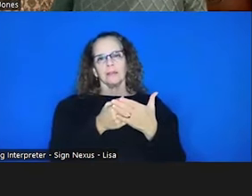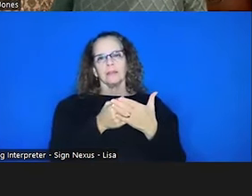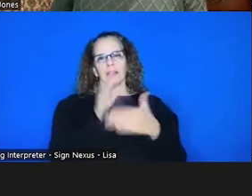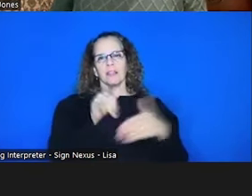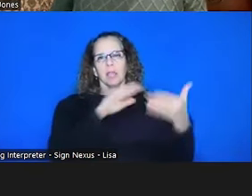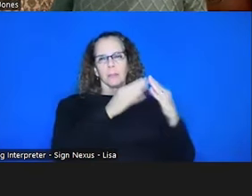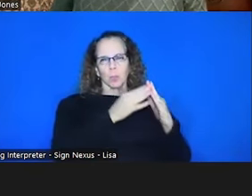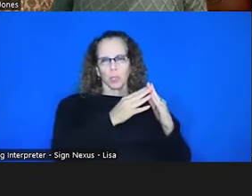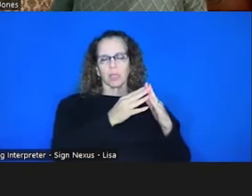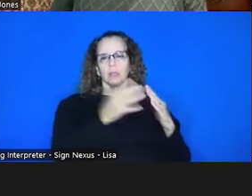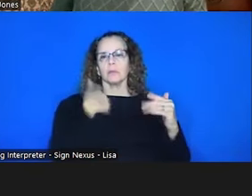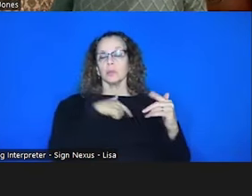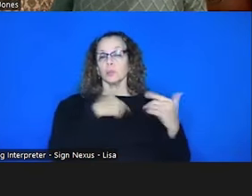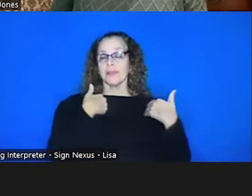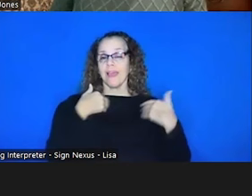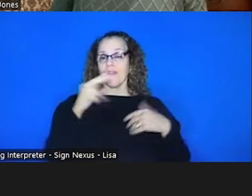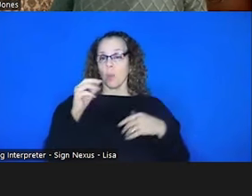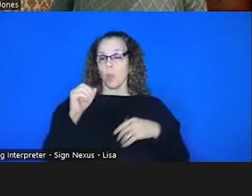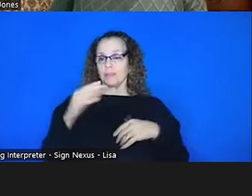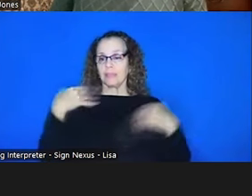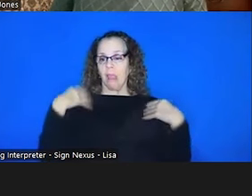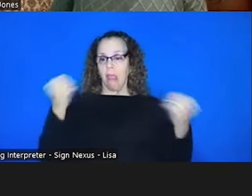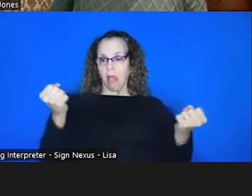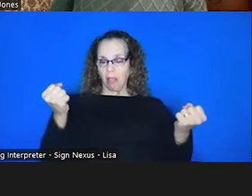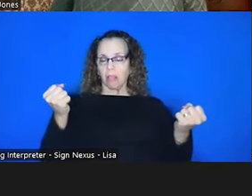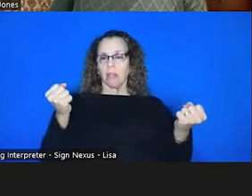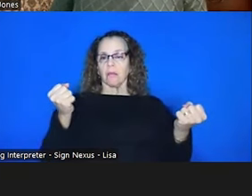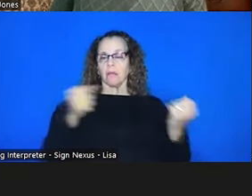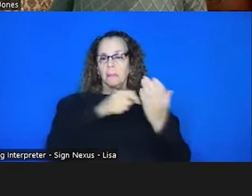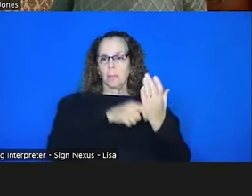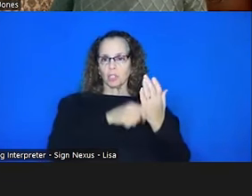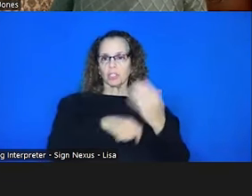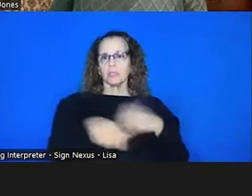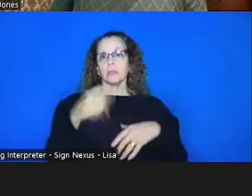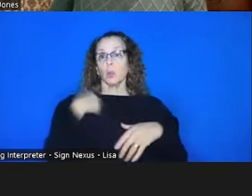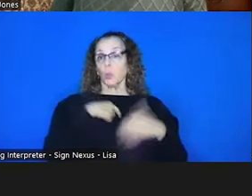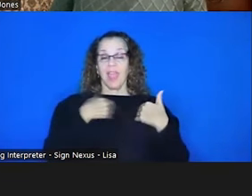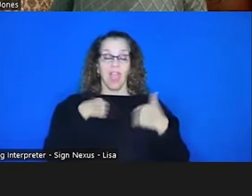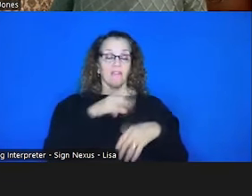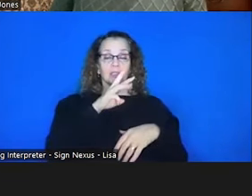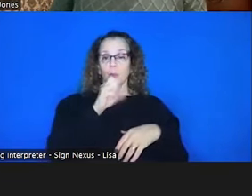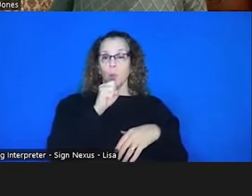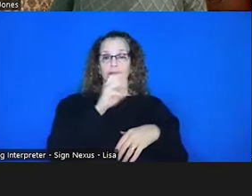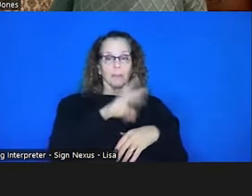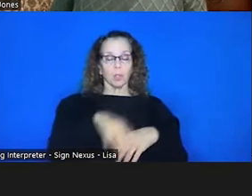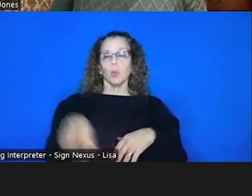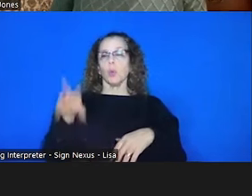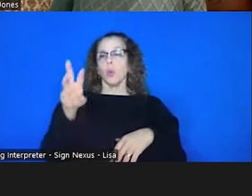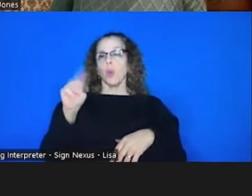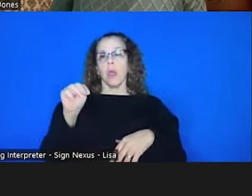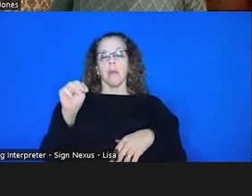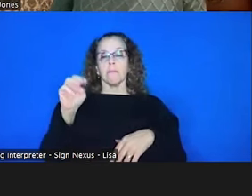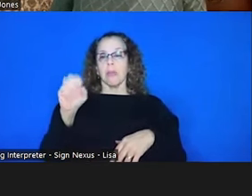you know, city health information bulletin, but we also have, you know, an MSM one, a WSW one, because we also know that